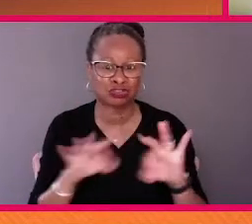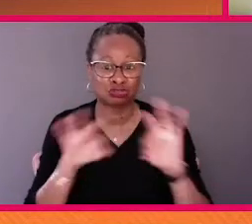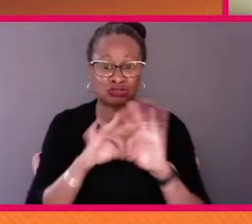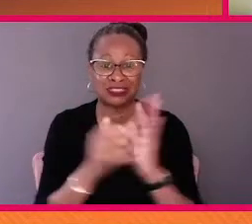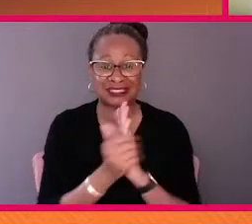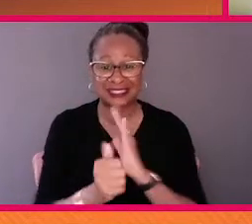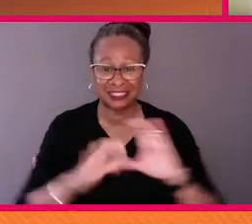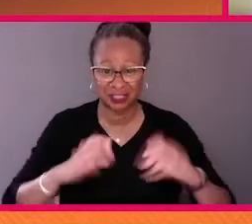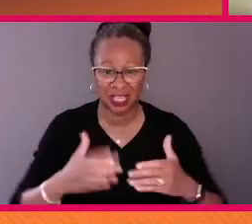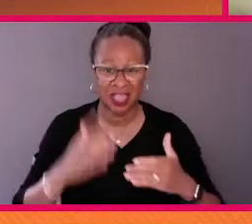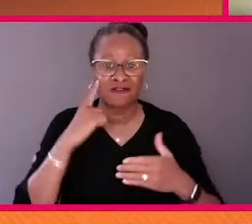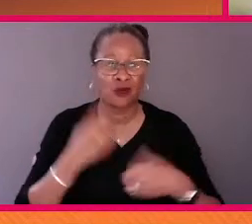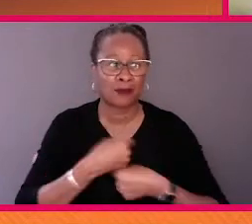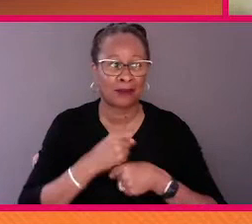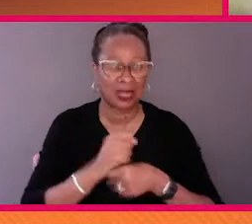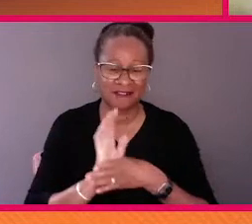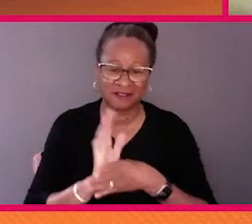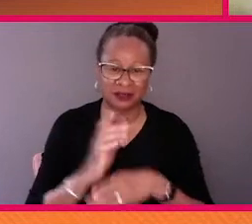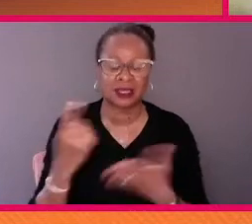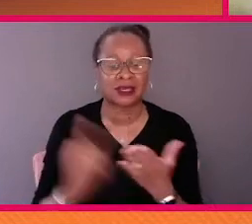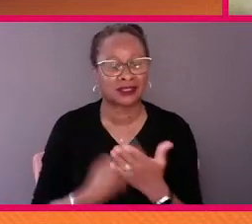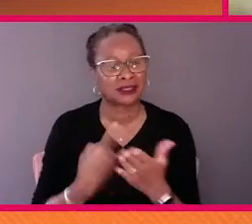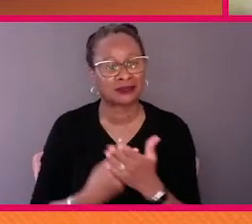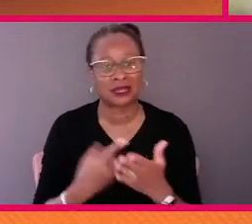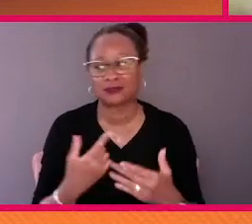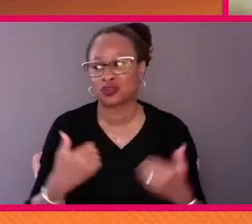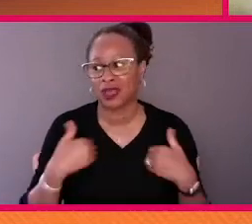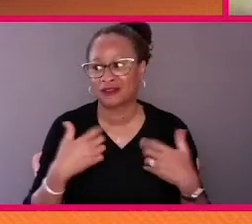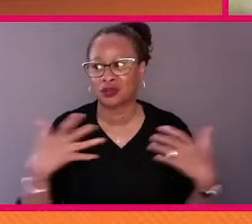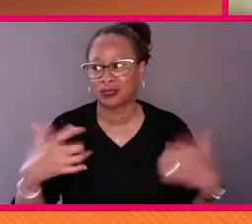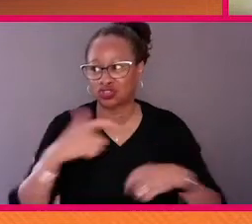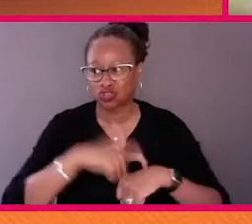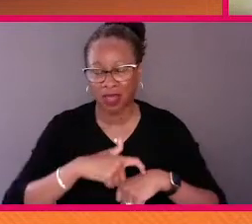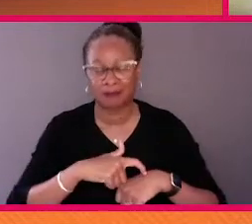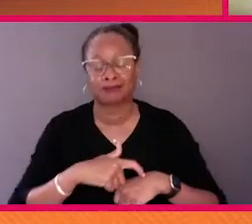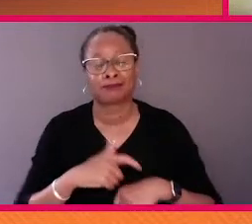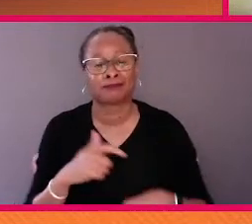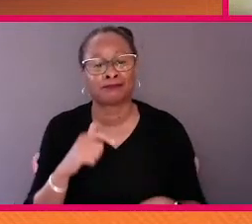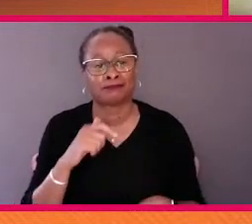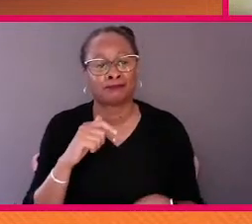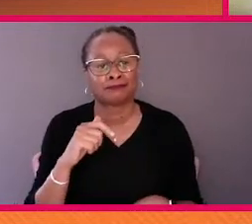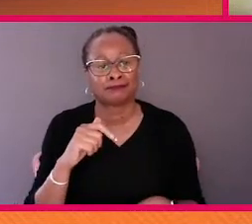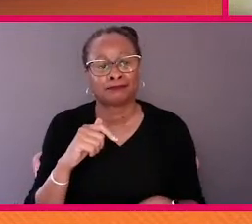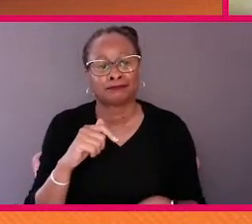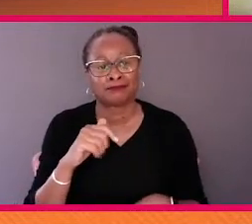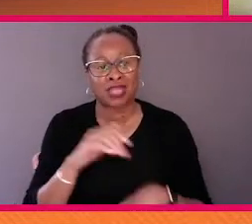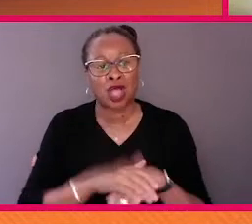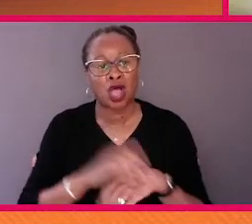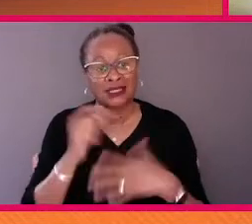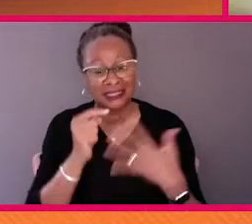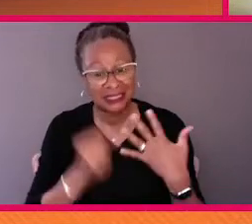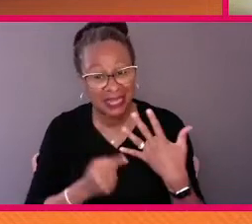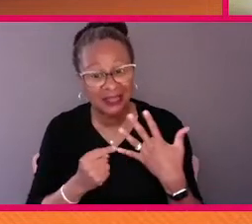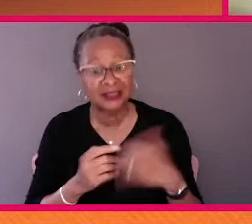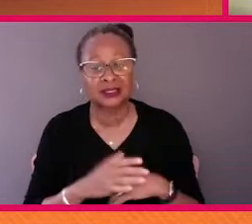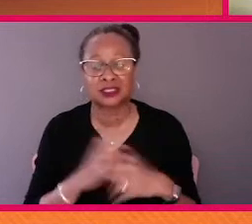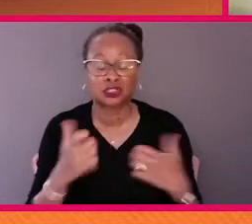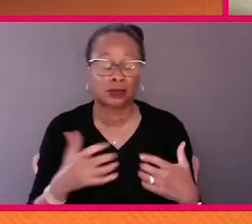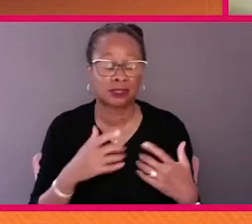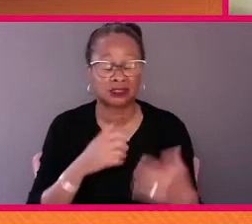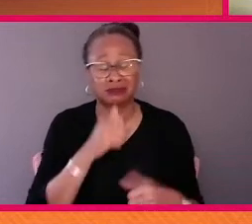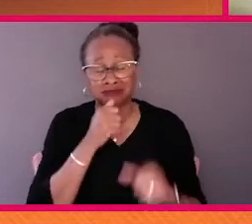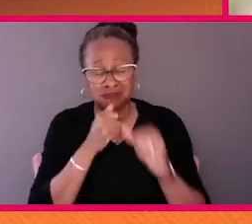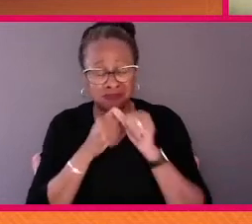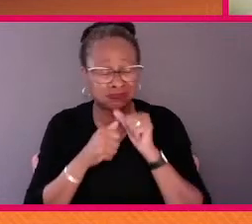making films, sometimes you spend so much time on details and so much agony on details